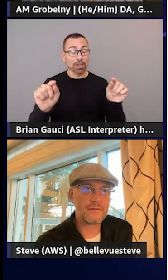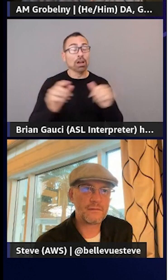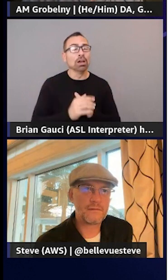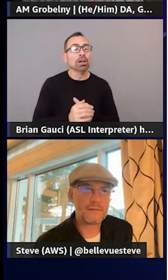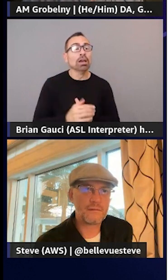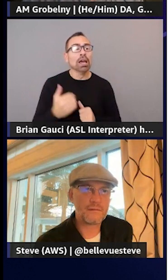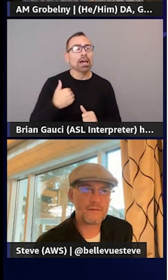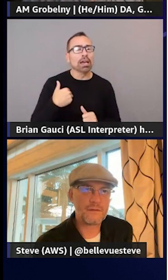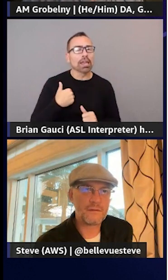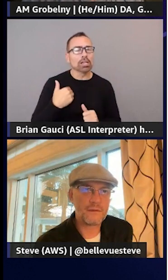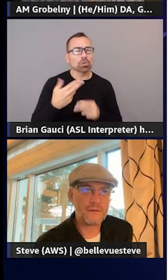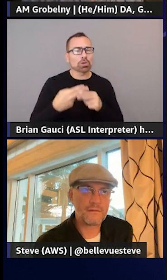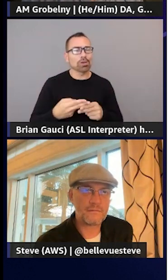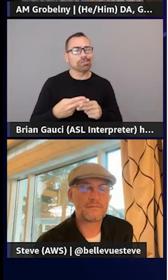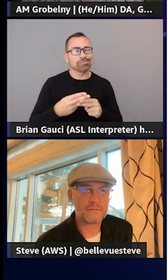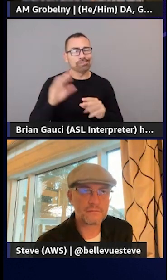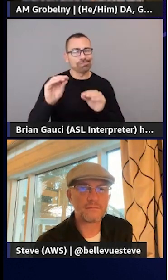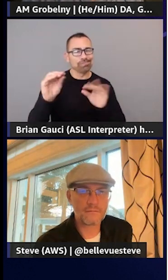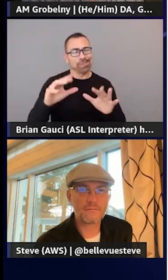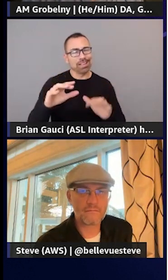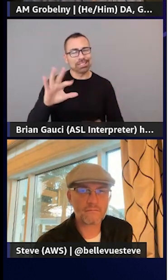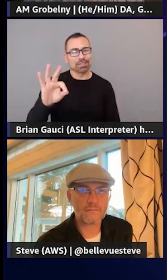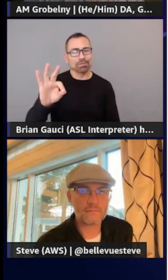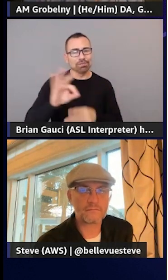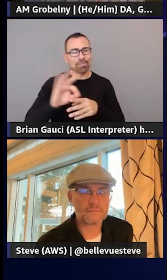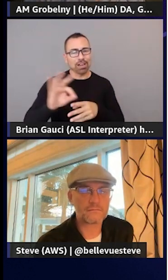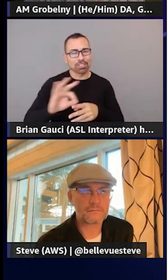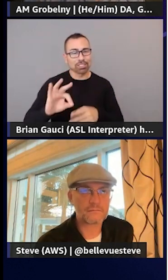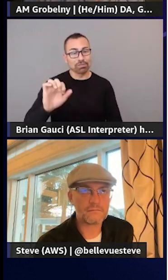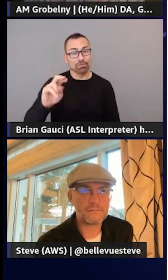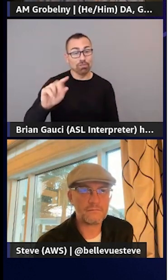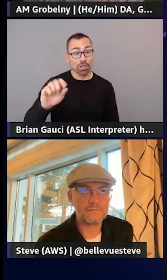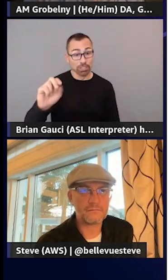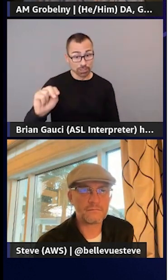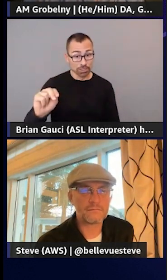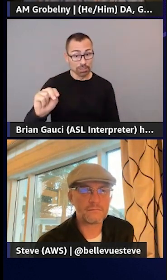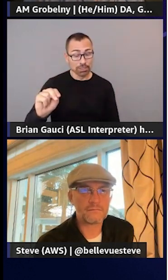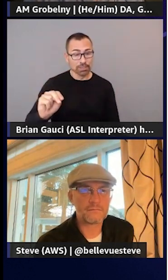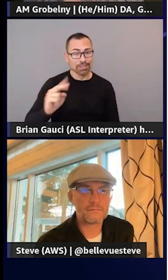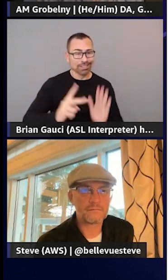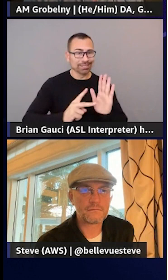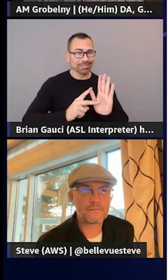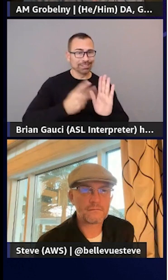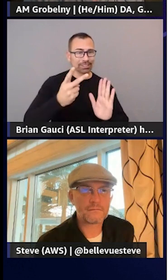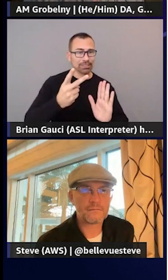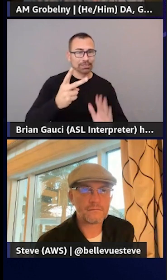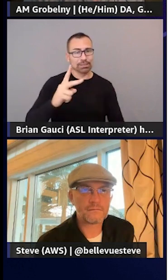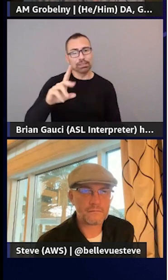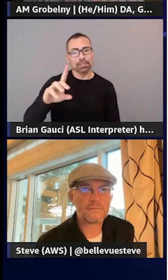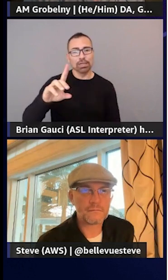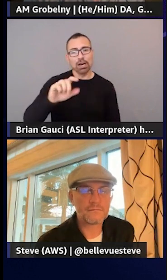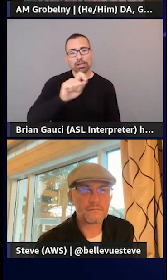magic functions. So the most, I think, known one is called dunder